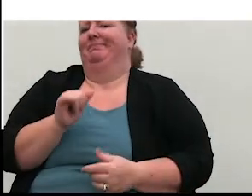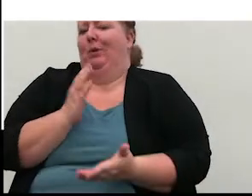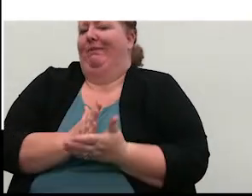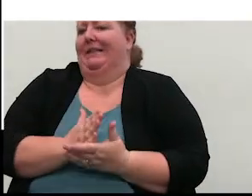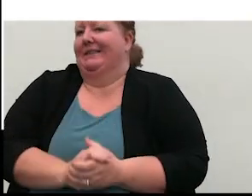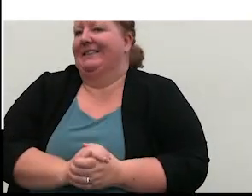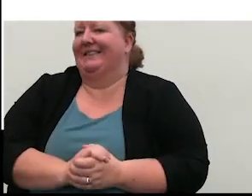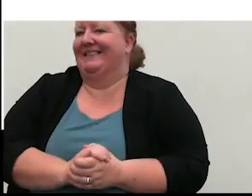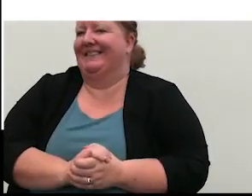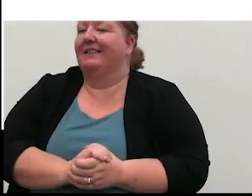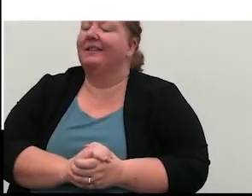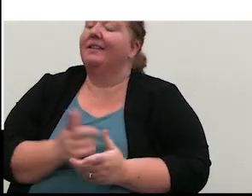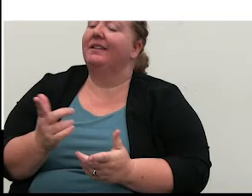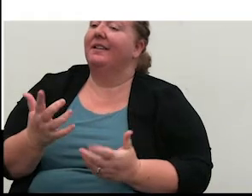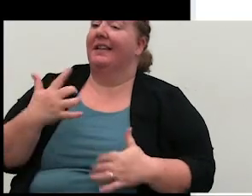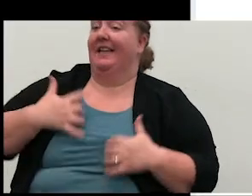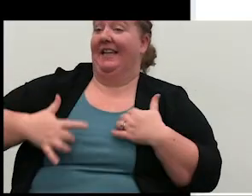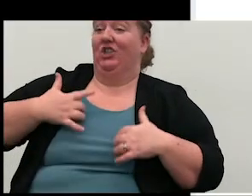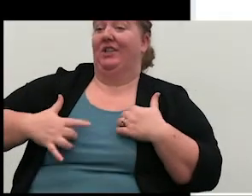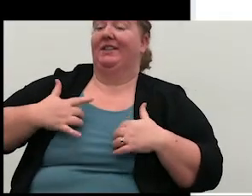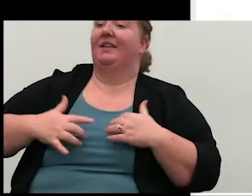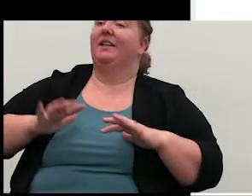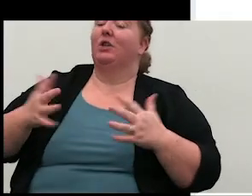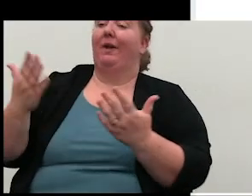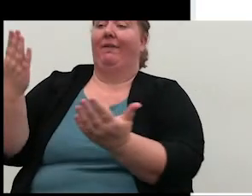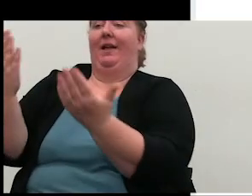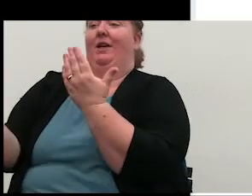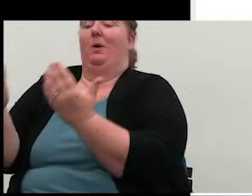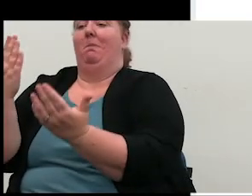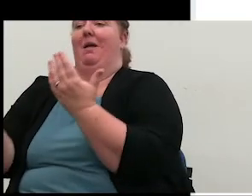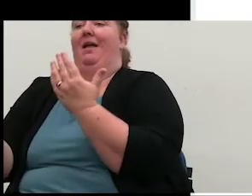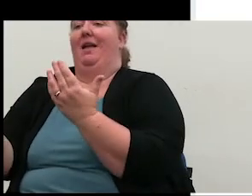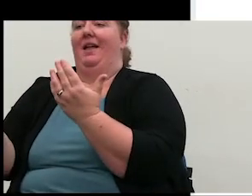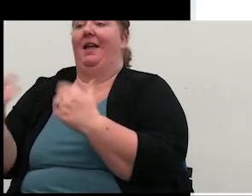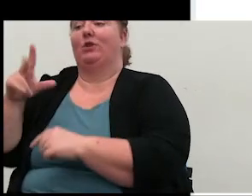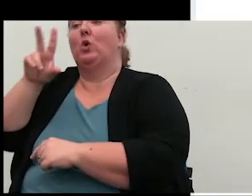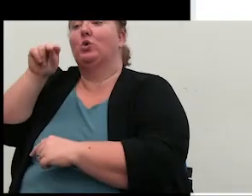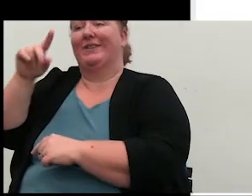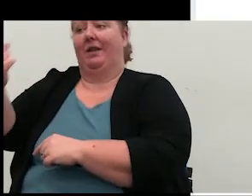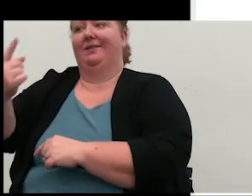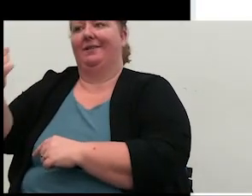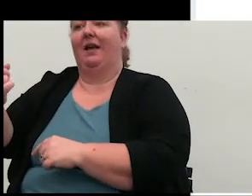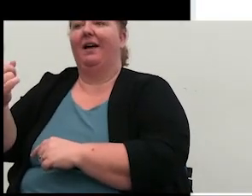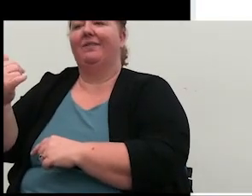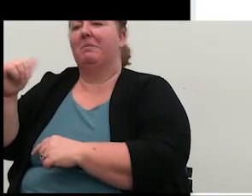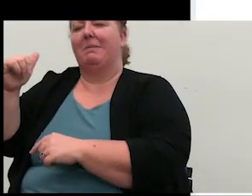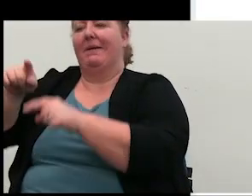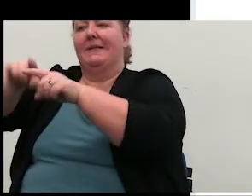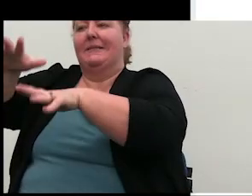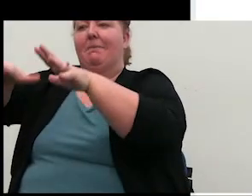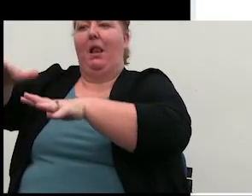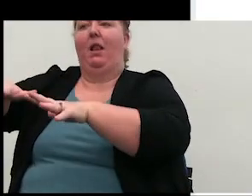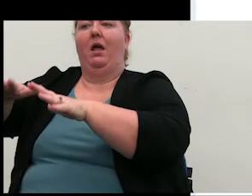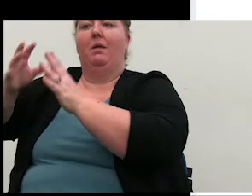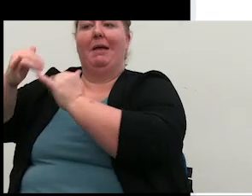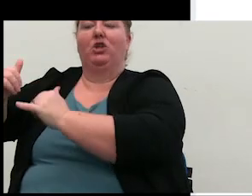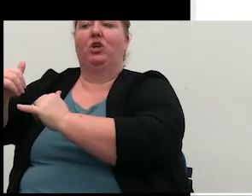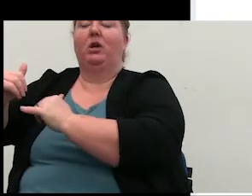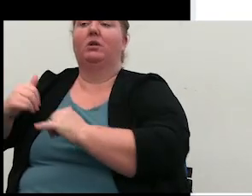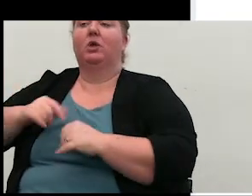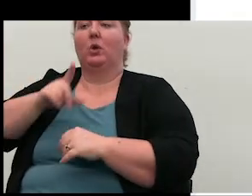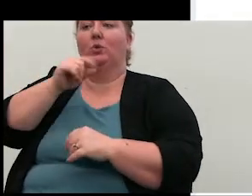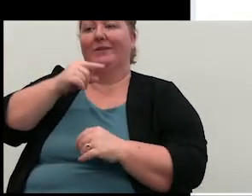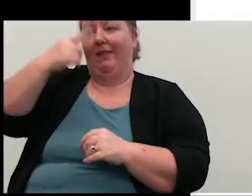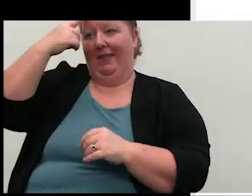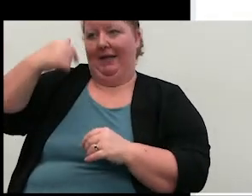convinced. Interestingly, if I compare it with what Twitter itself thinks about me, I'm guessing Twitter must use similar measures, because Twitter itself thinks that